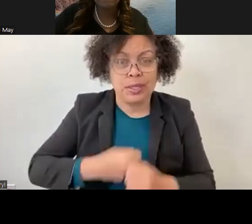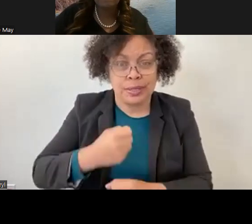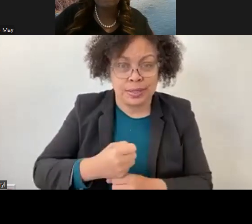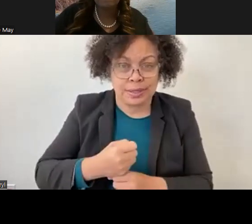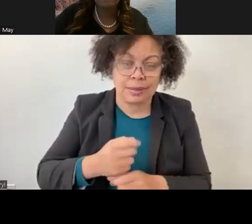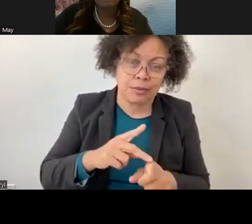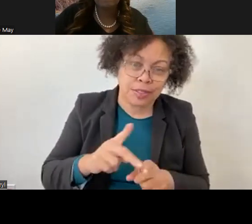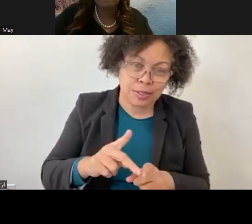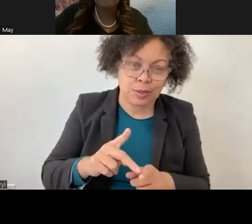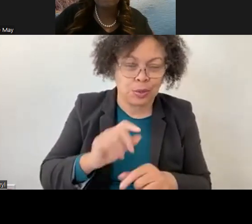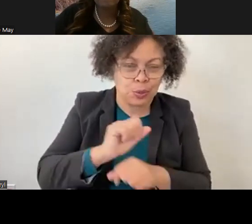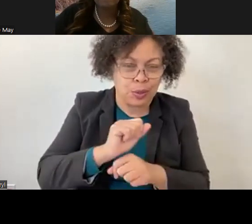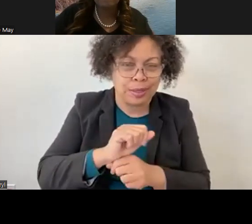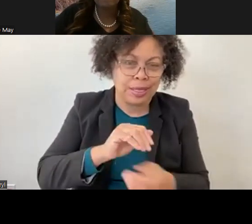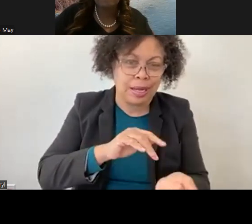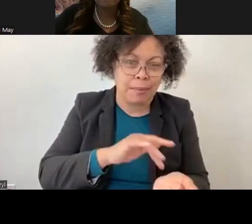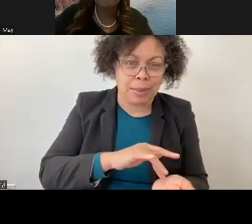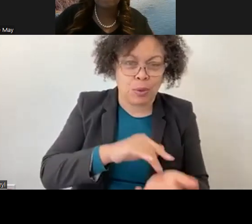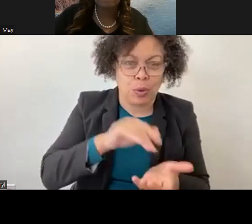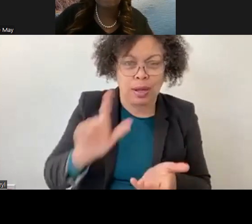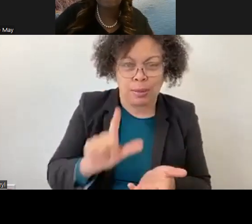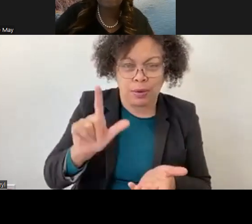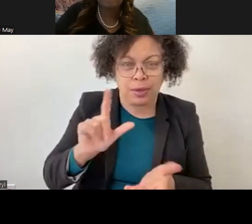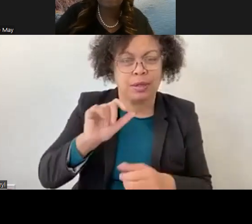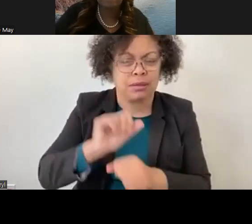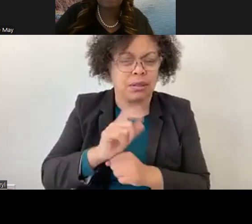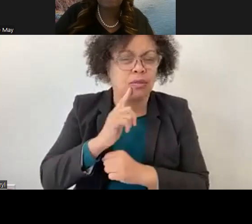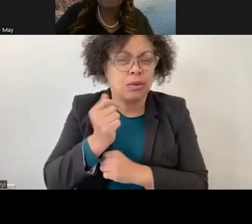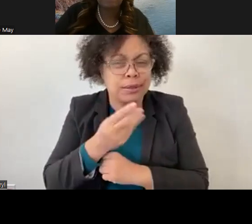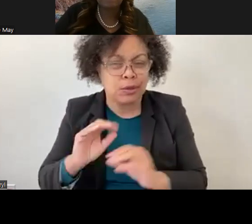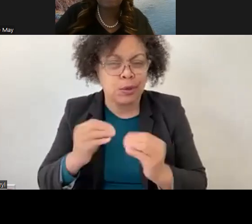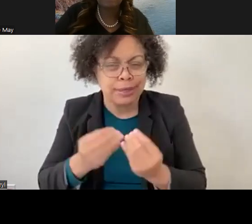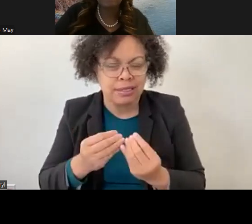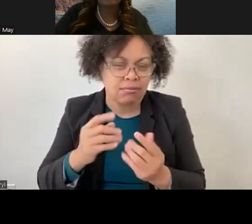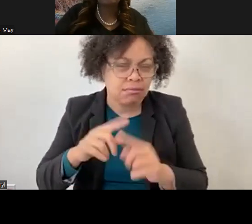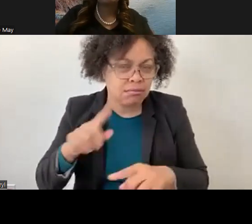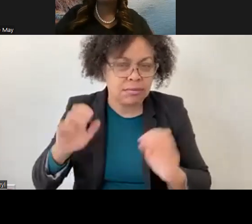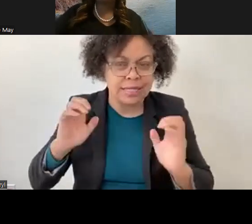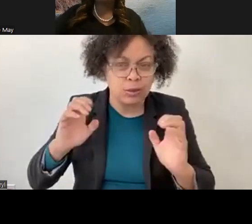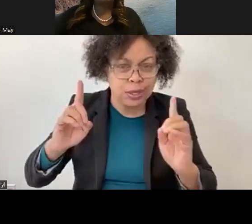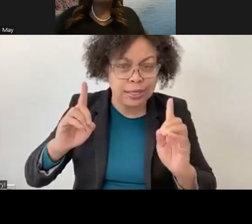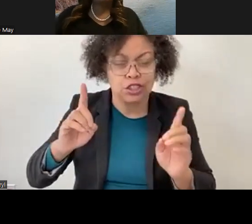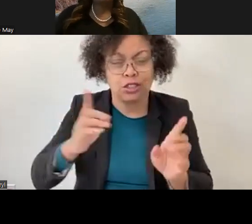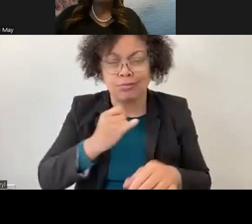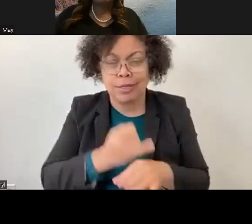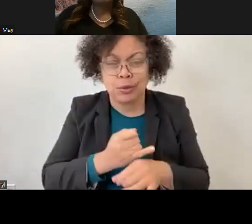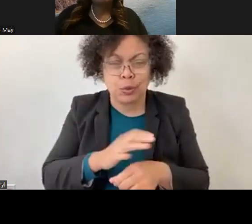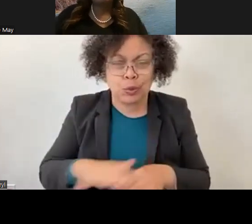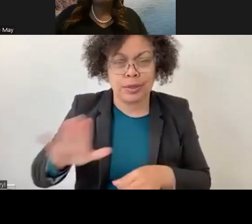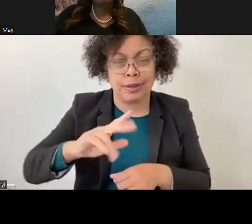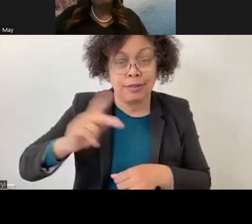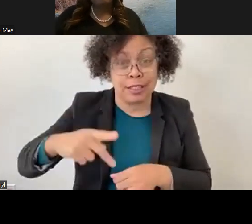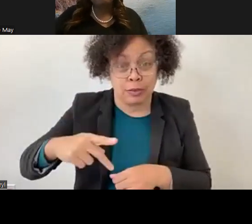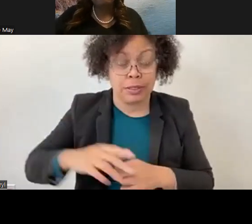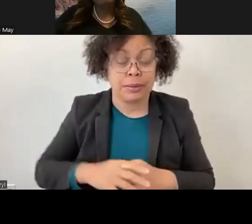I'm a medical librarian. I've worked at a number of organizations, educational institutions around the Philadelphia area,